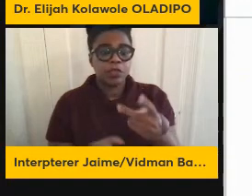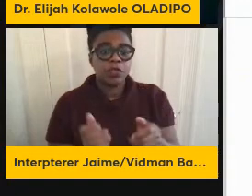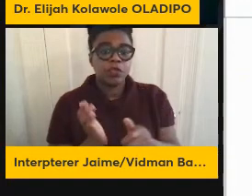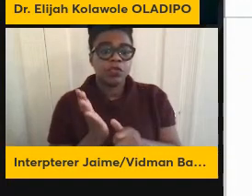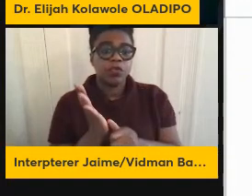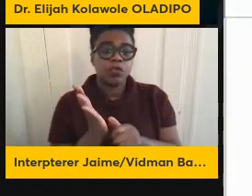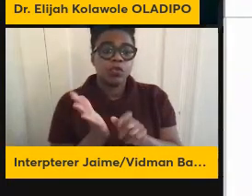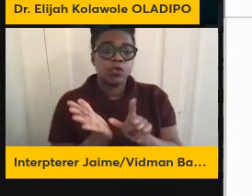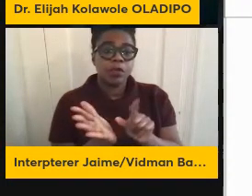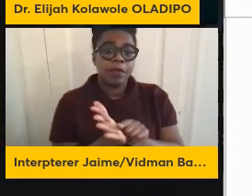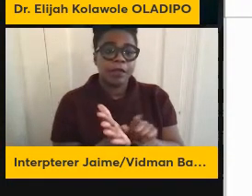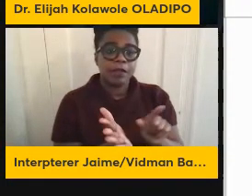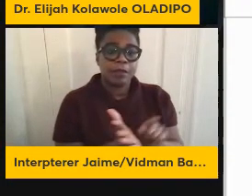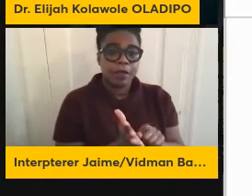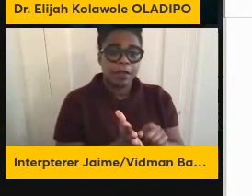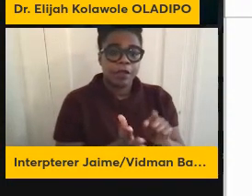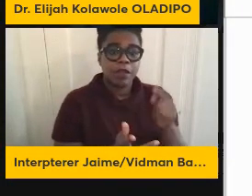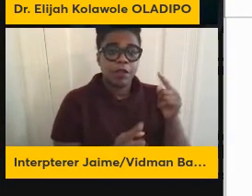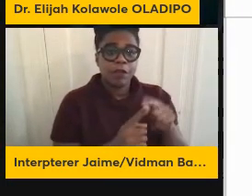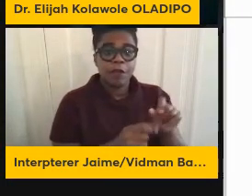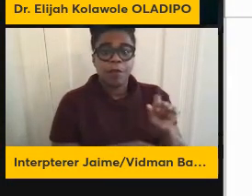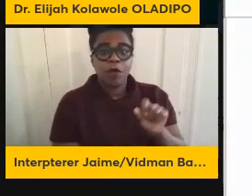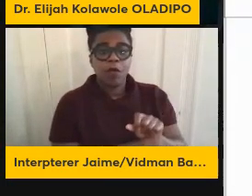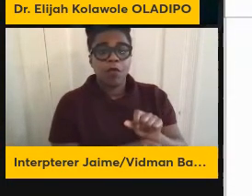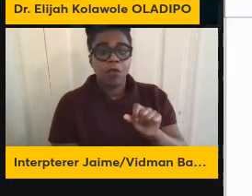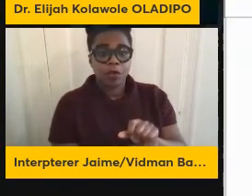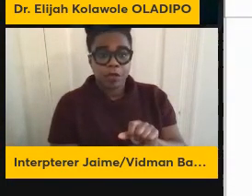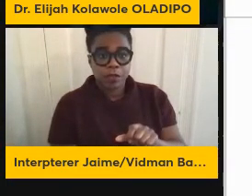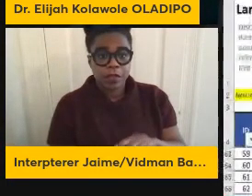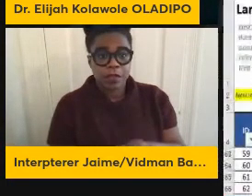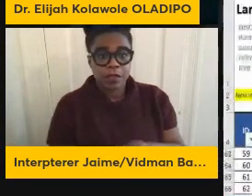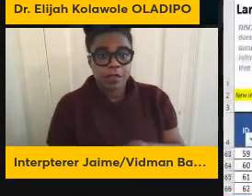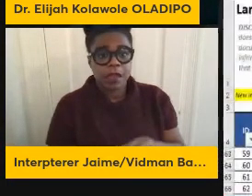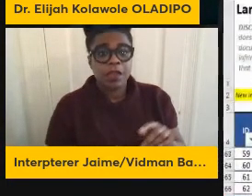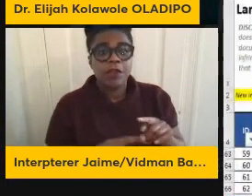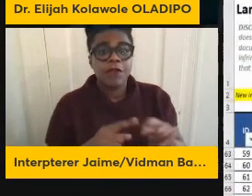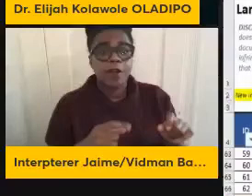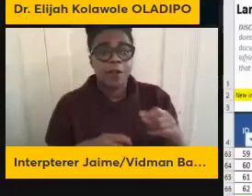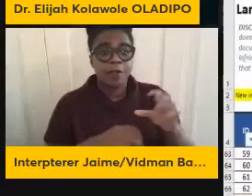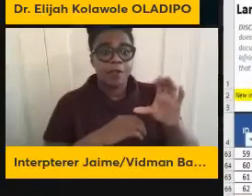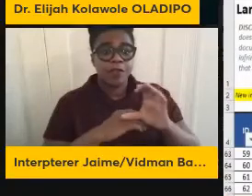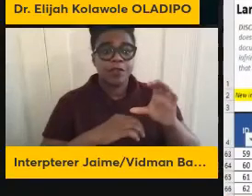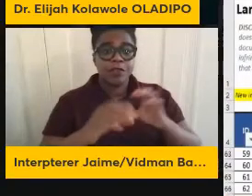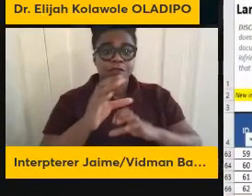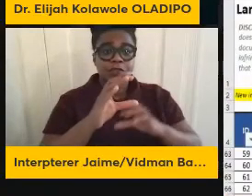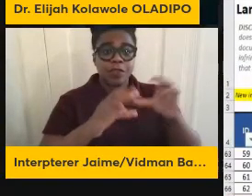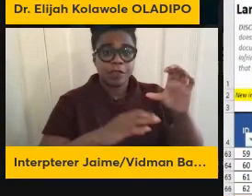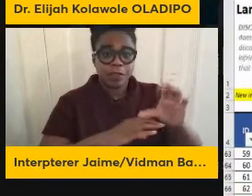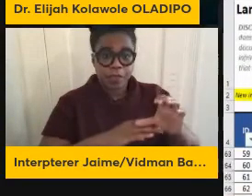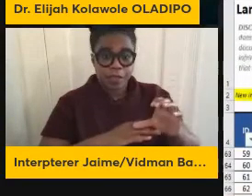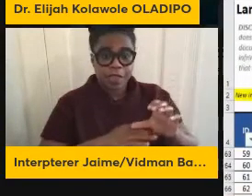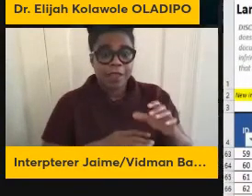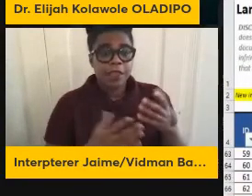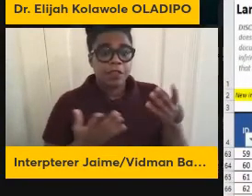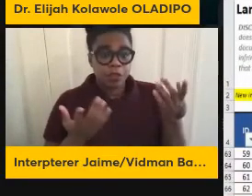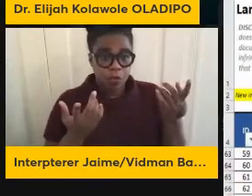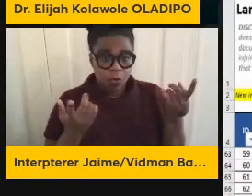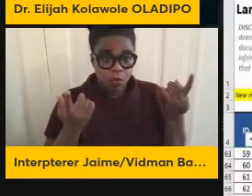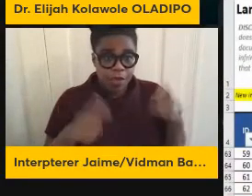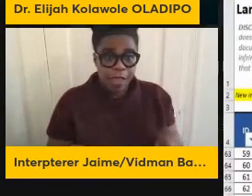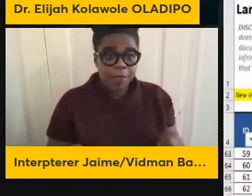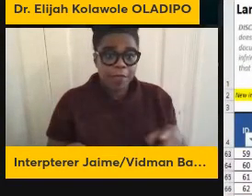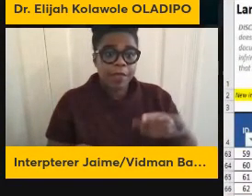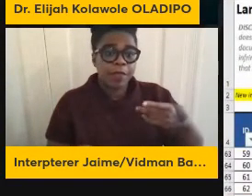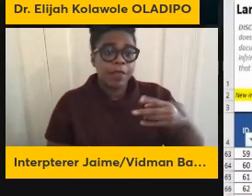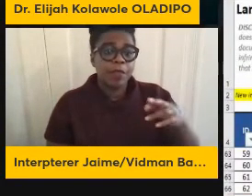pushed out from the work from the developmental stages of the constructed vaccine. At the end of the day, our protein